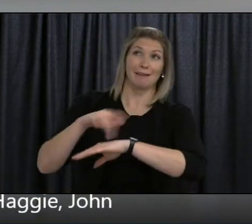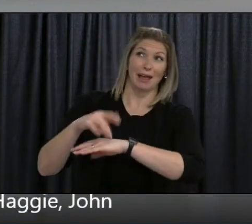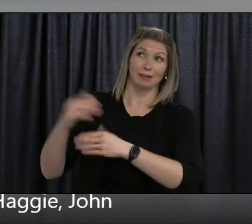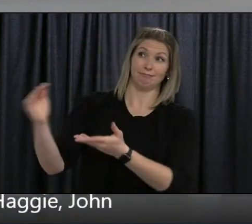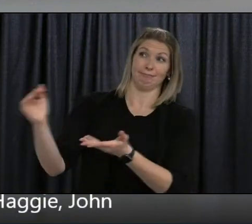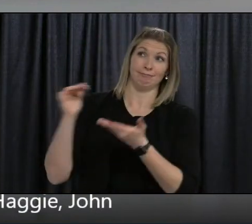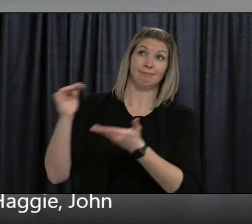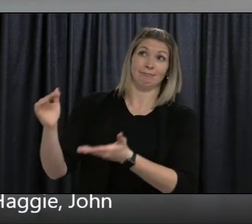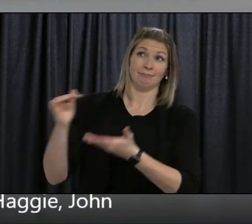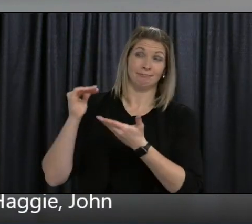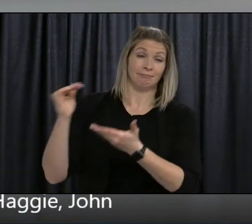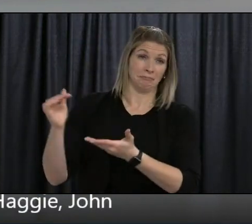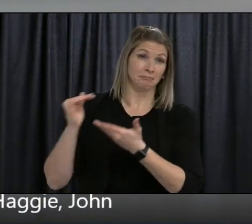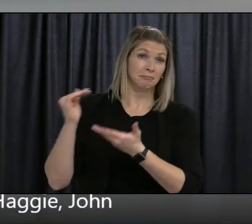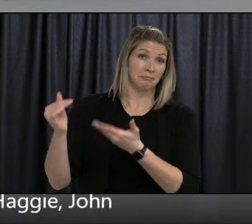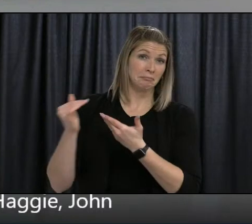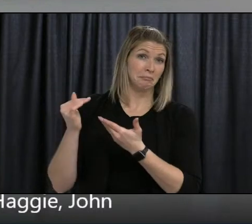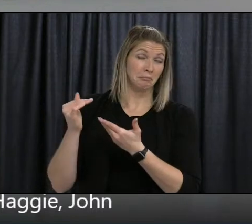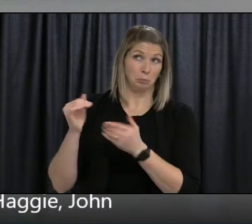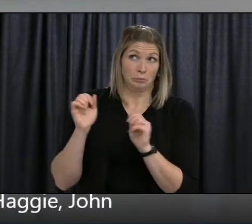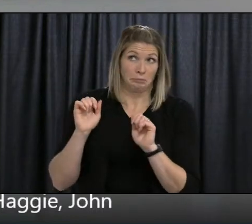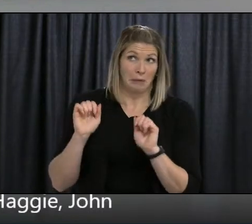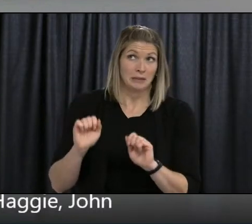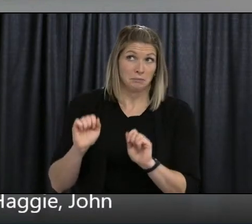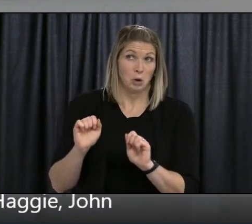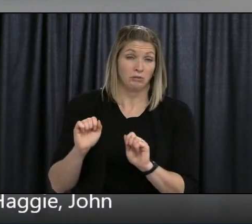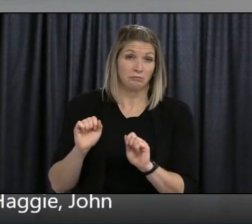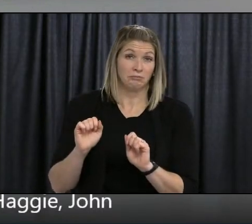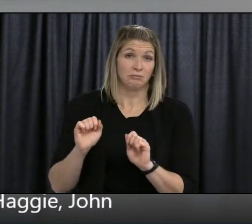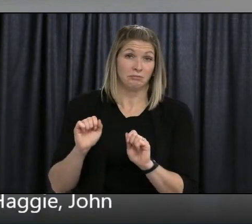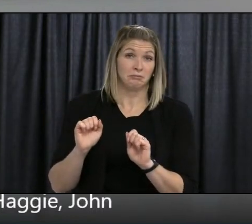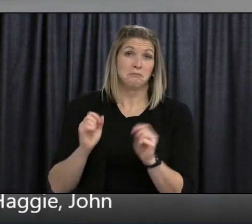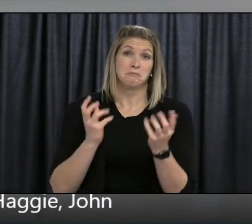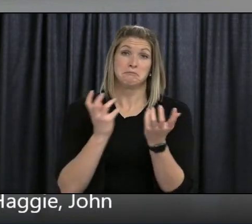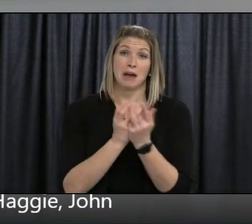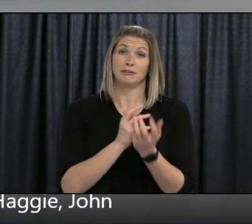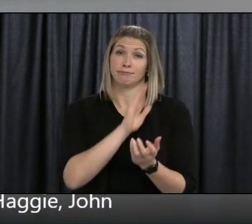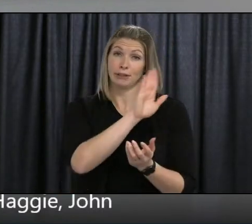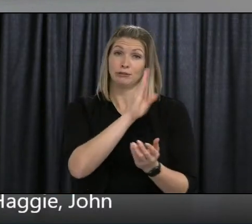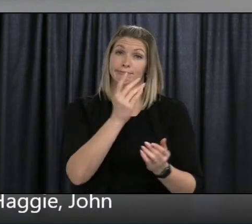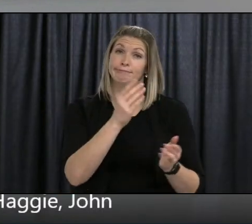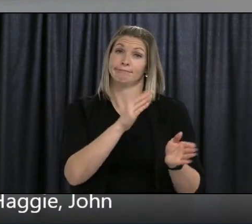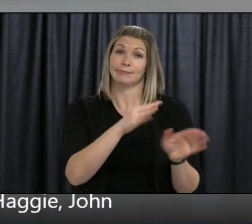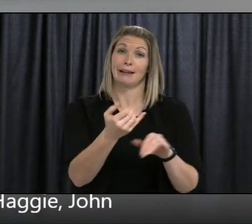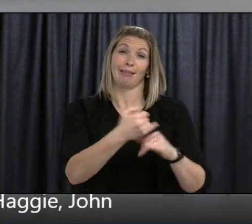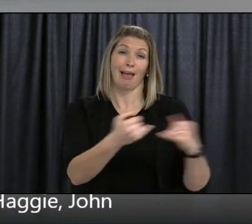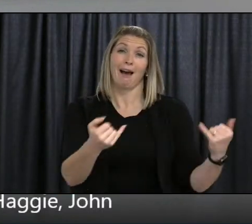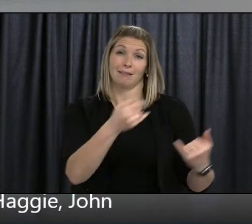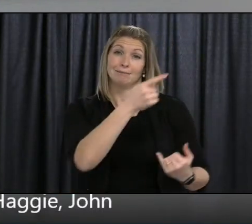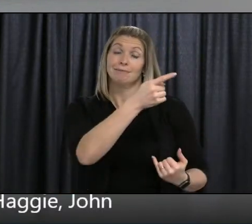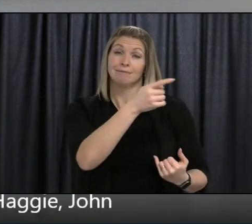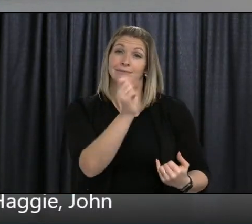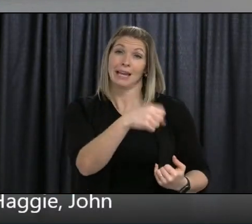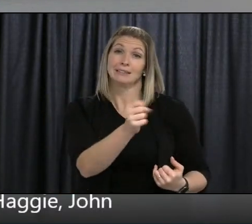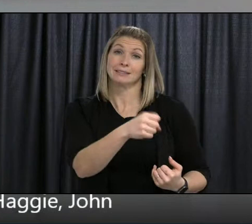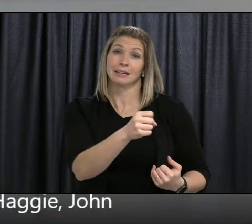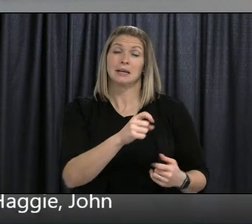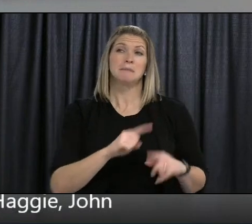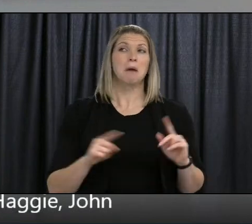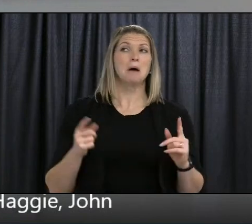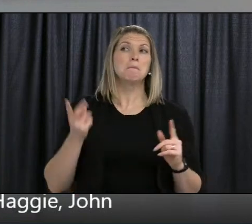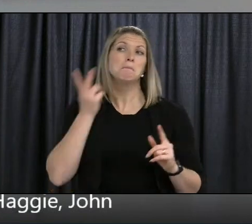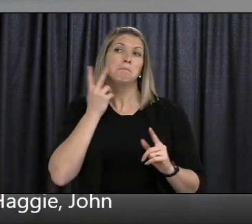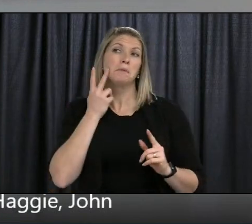get trays and doses on a regular basis, I don't see that we will have